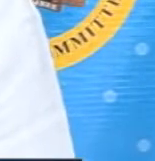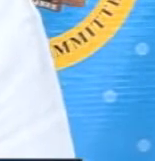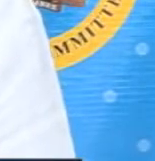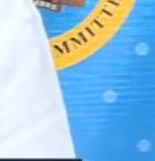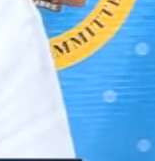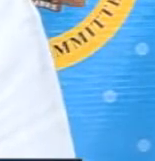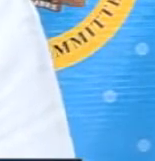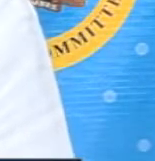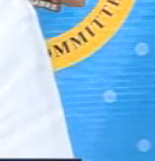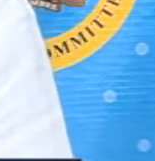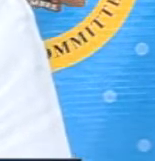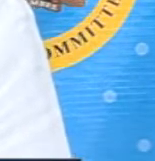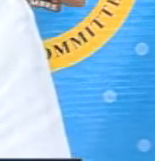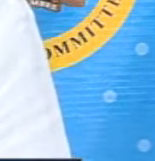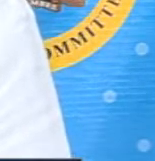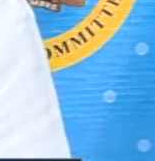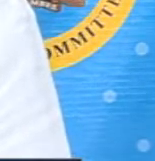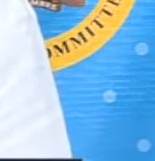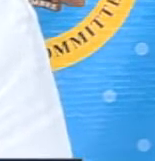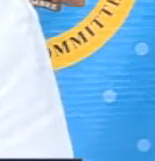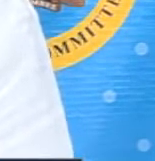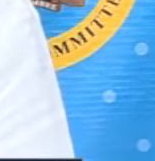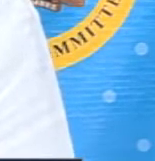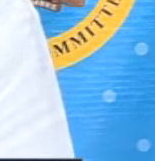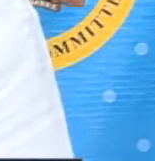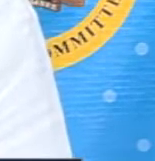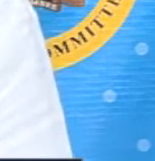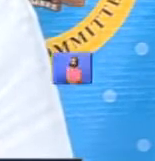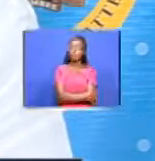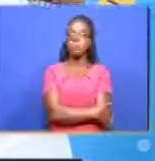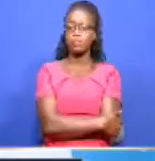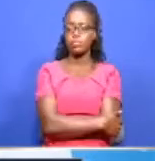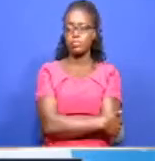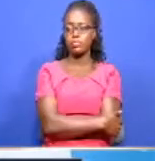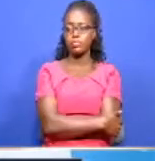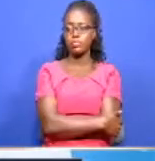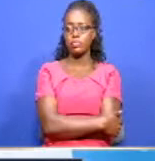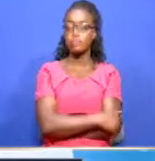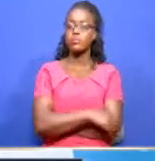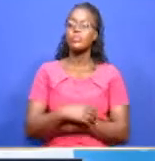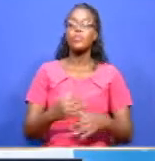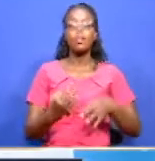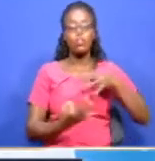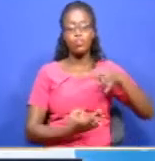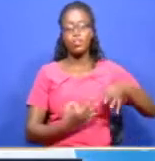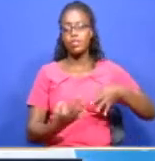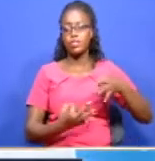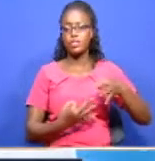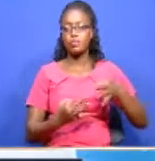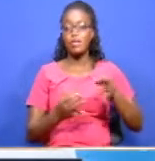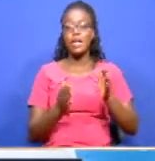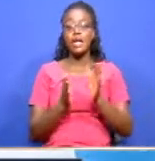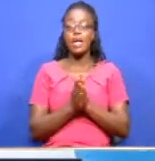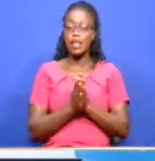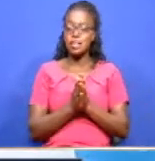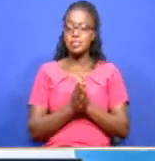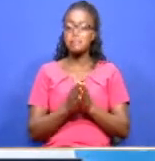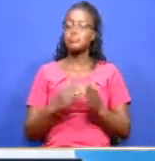Today's celebrations are devoid of fanfare, fellowship, and ceremonial